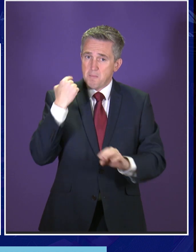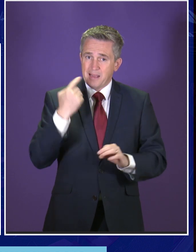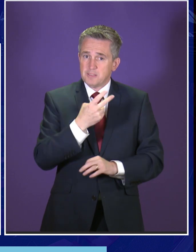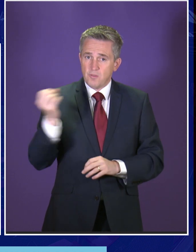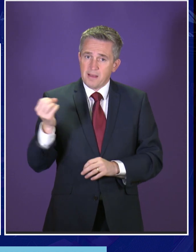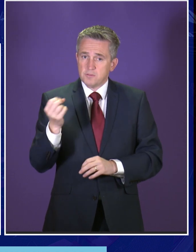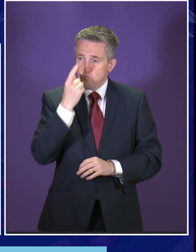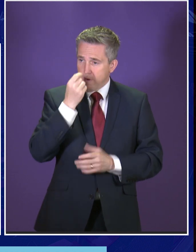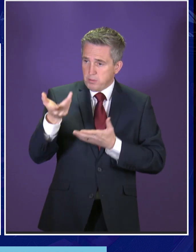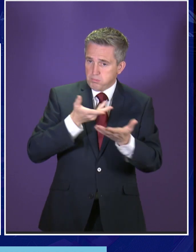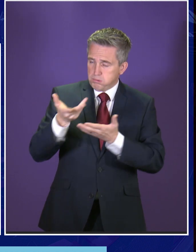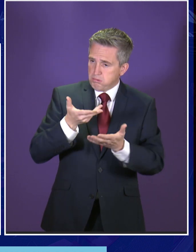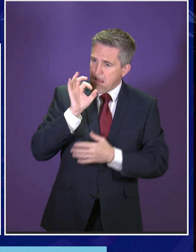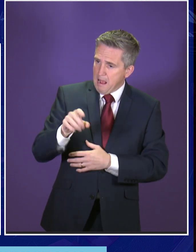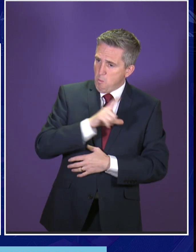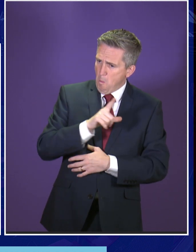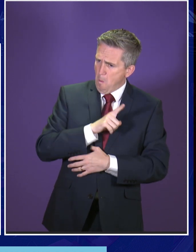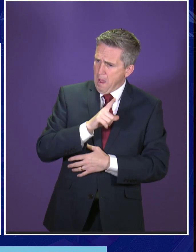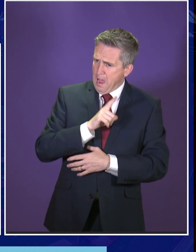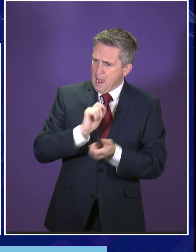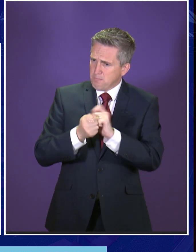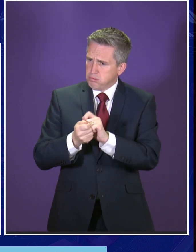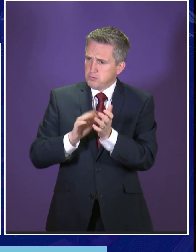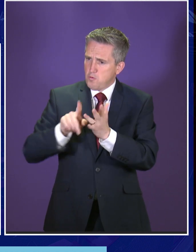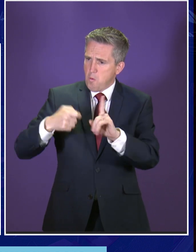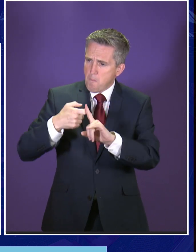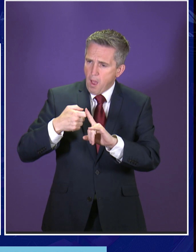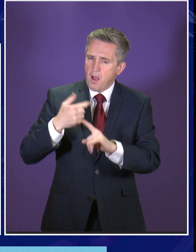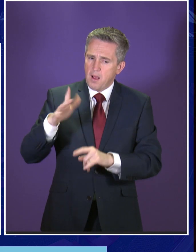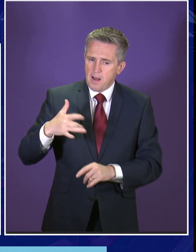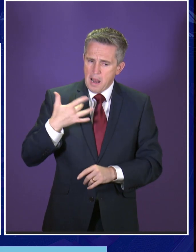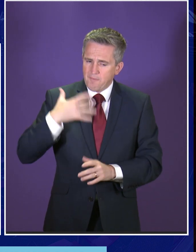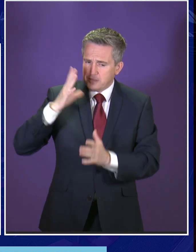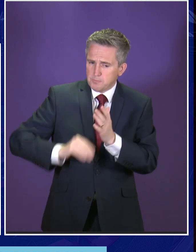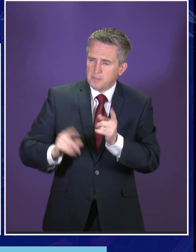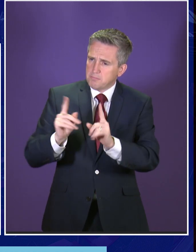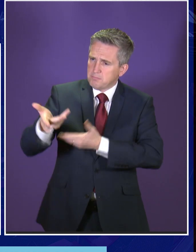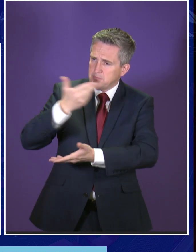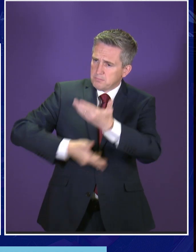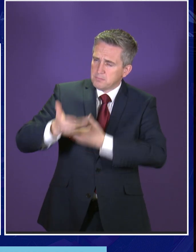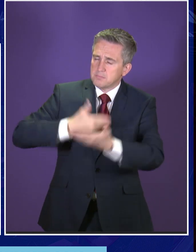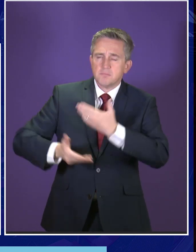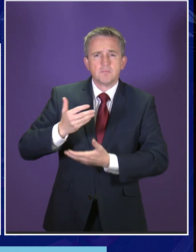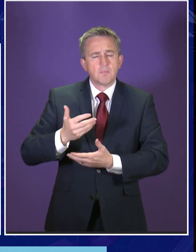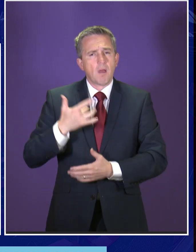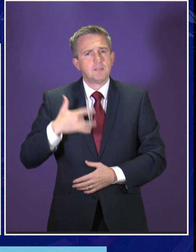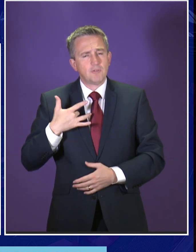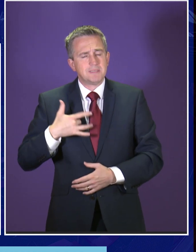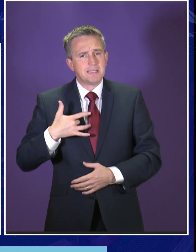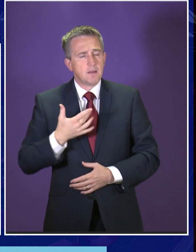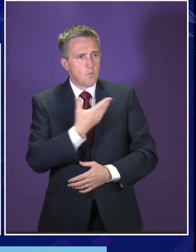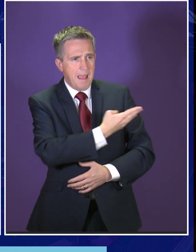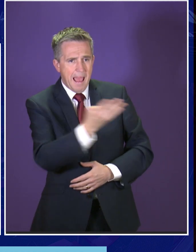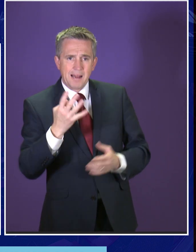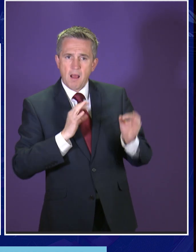young monks, why they had become monks in the first place, and their life experiences. And again, because it was open to artists from